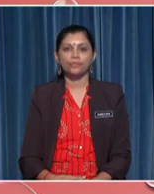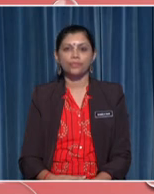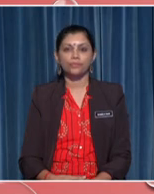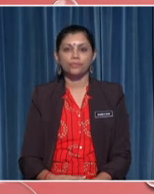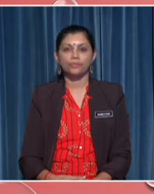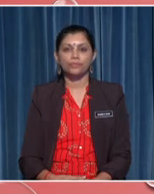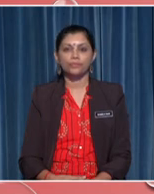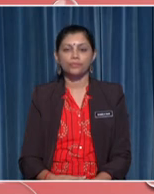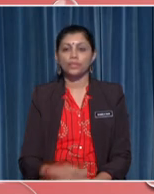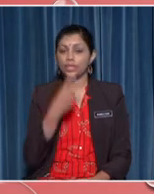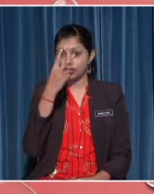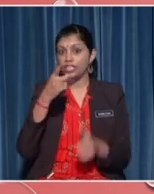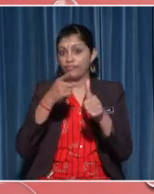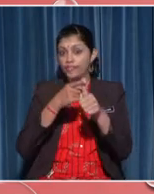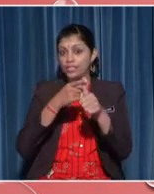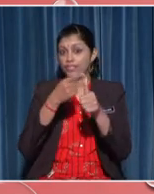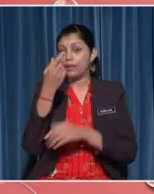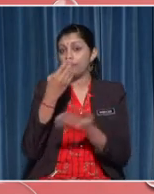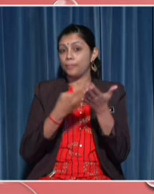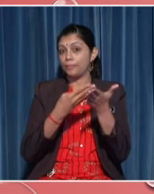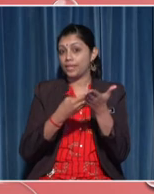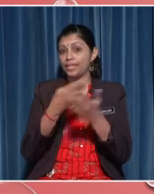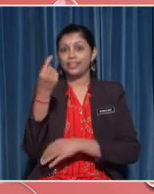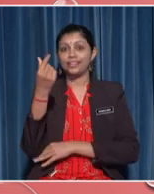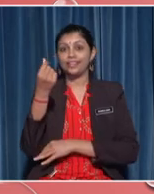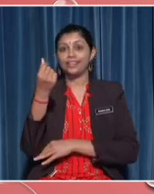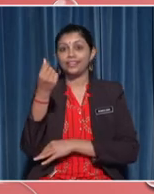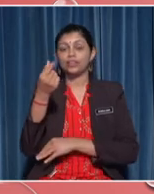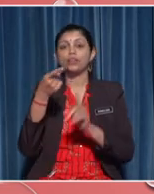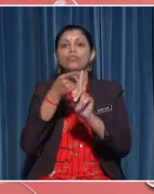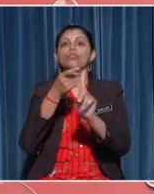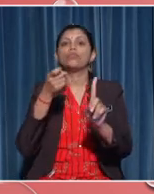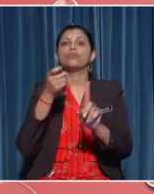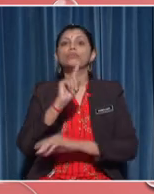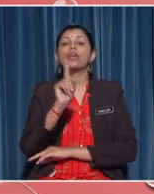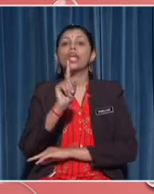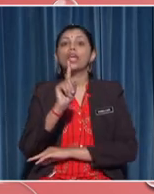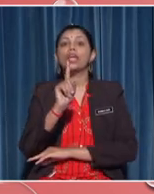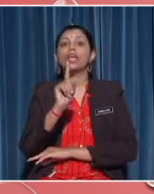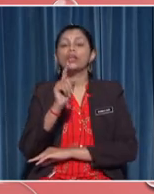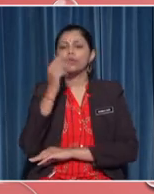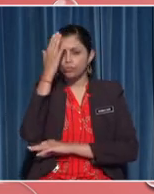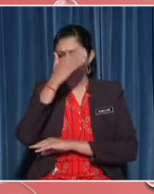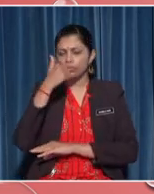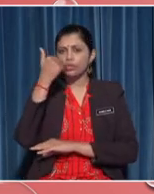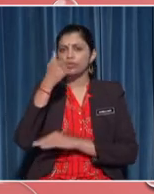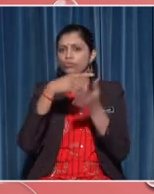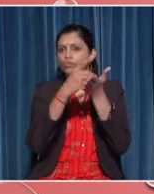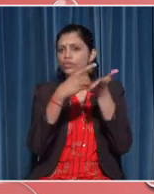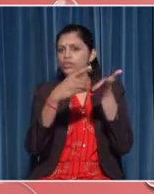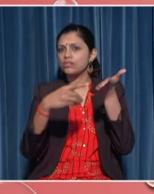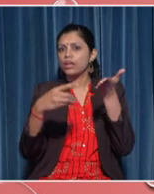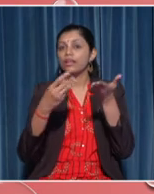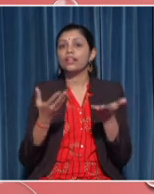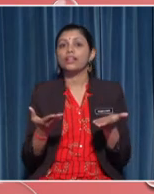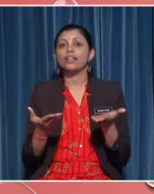Look at the first one. Wow, what a beautiful design. Can